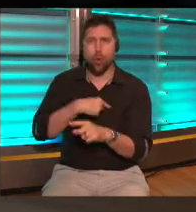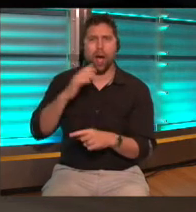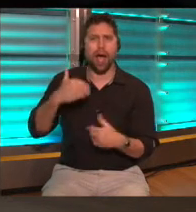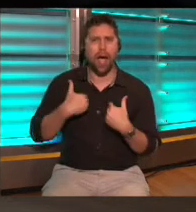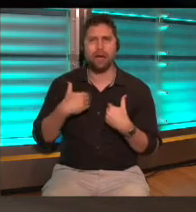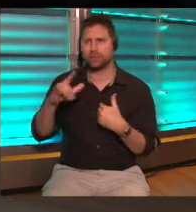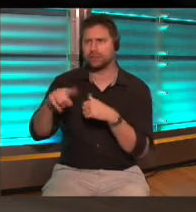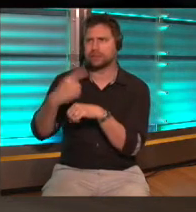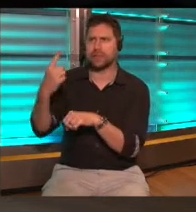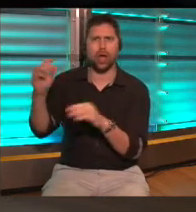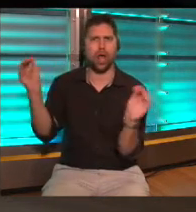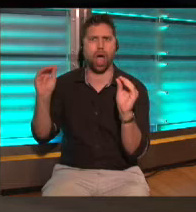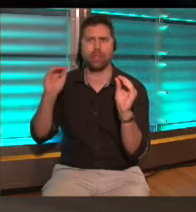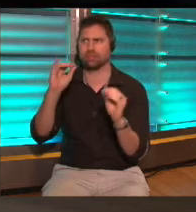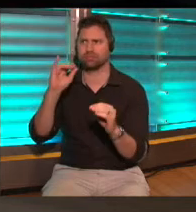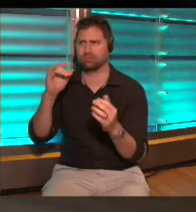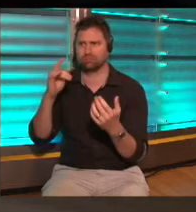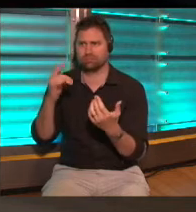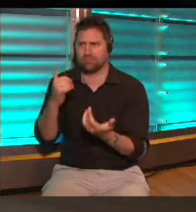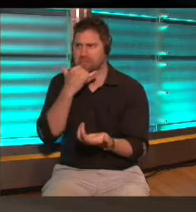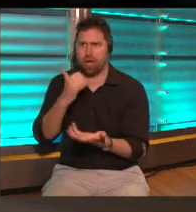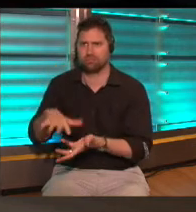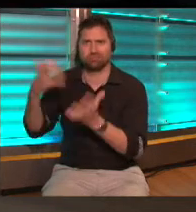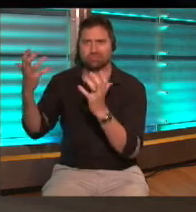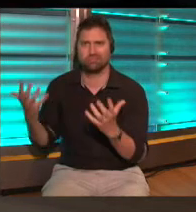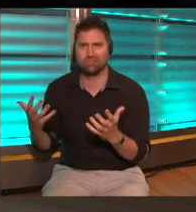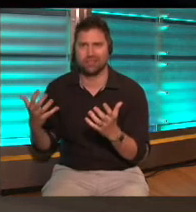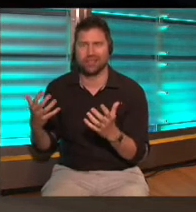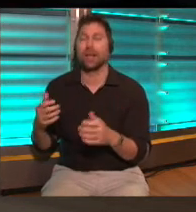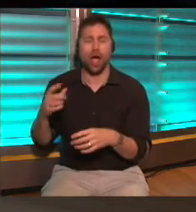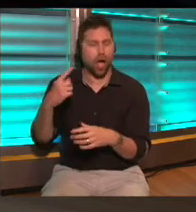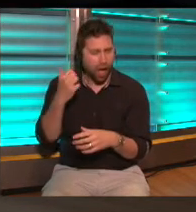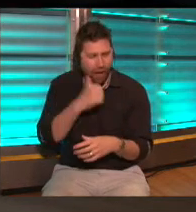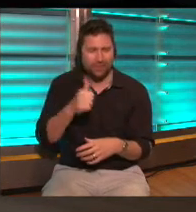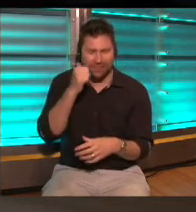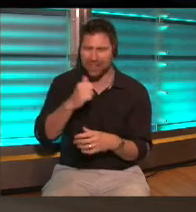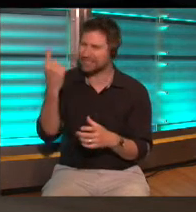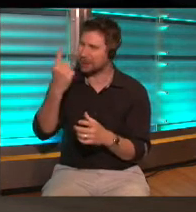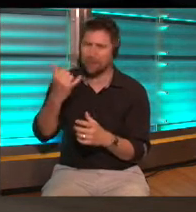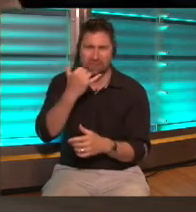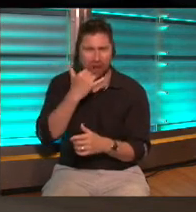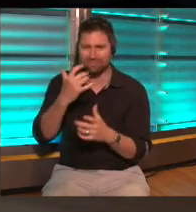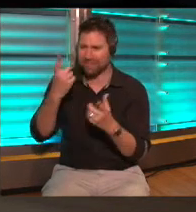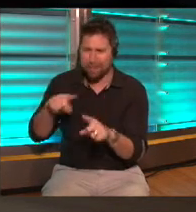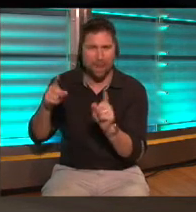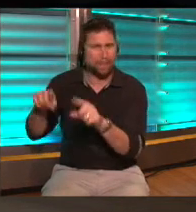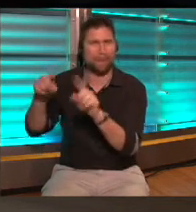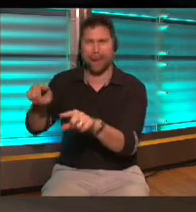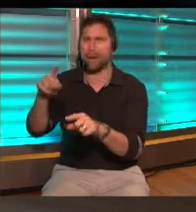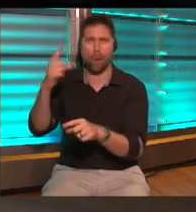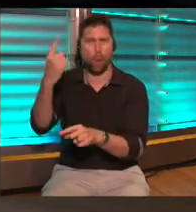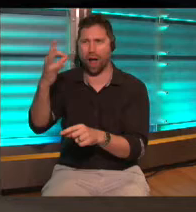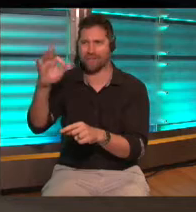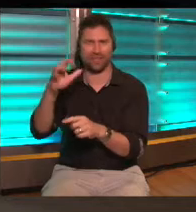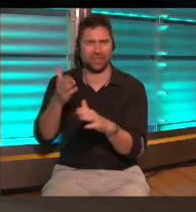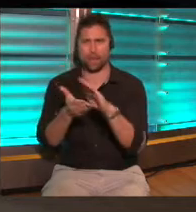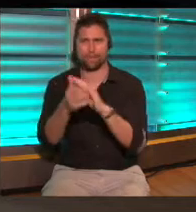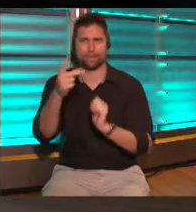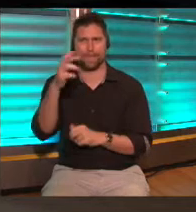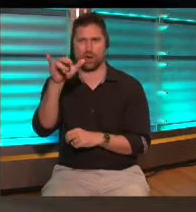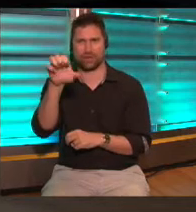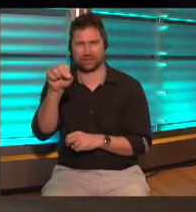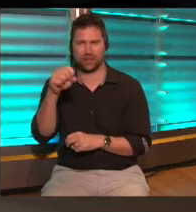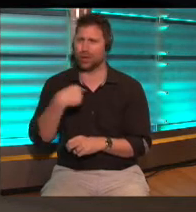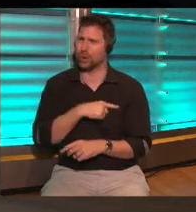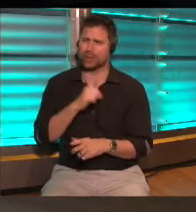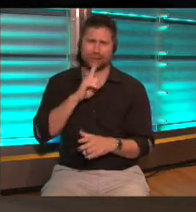day where nothing goes wrong. And, every day when we first started, there's always something going wrong at one of the bakeries. And we got really